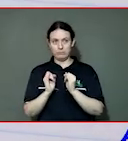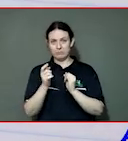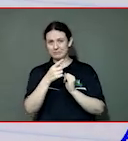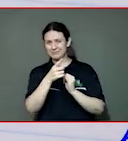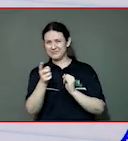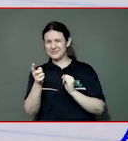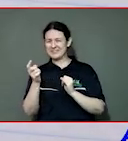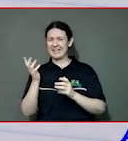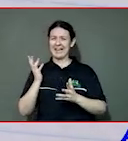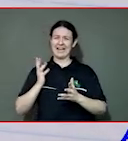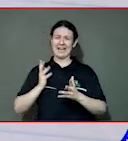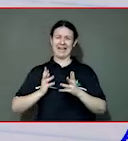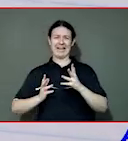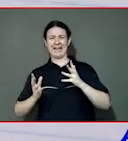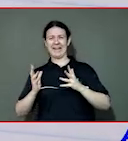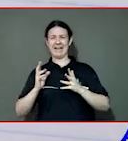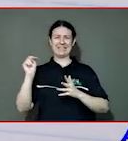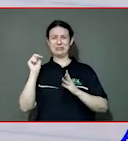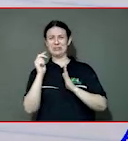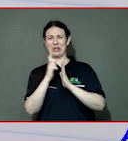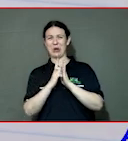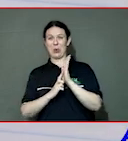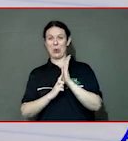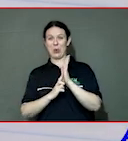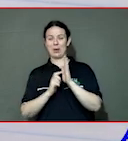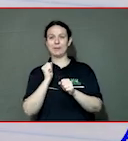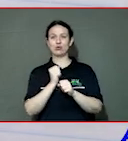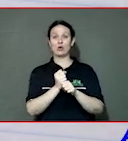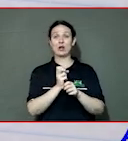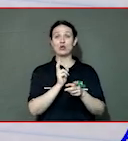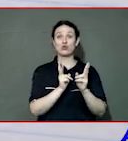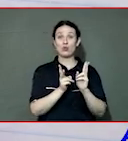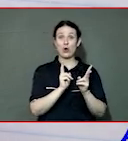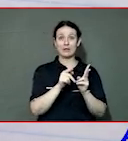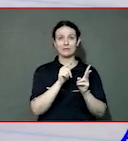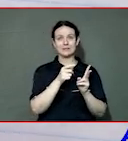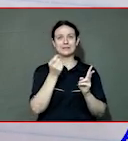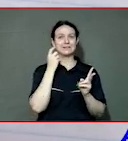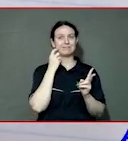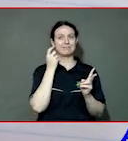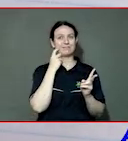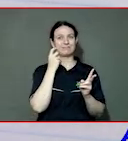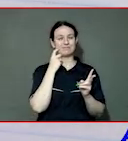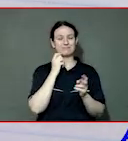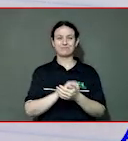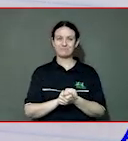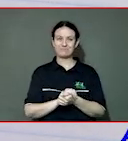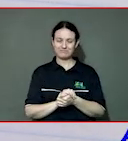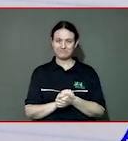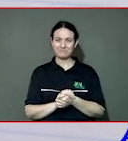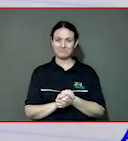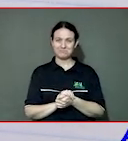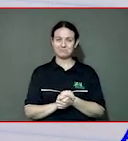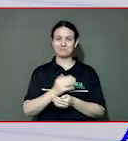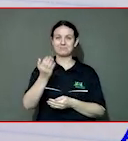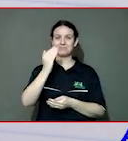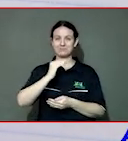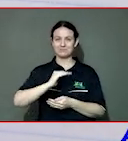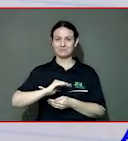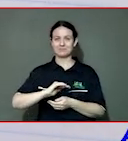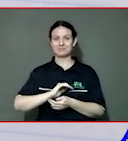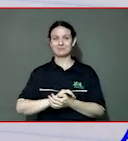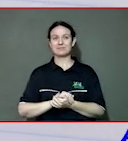Newton's laws. When you go to grade 12, it's the easiest physics that there can be. Newton's laws, then it